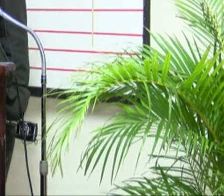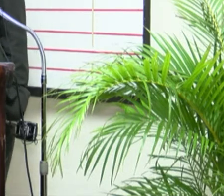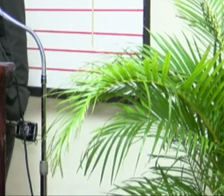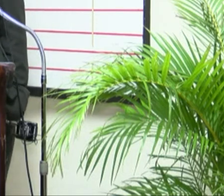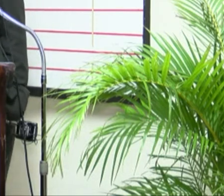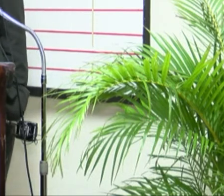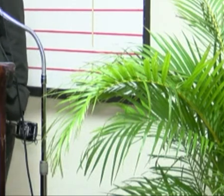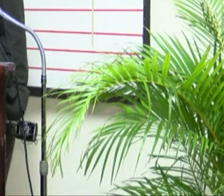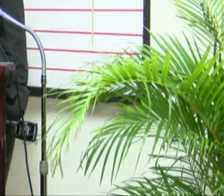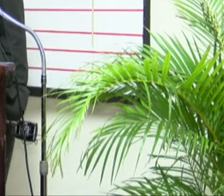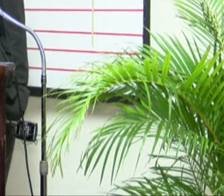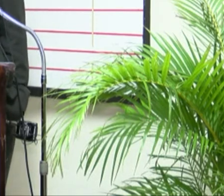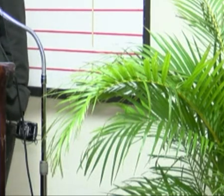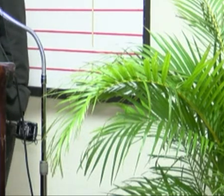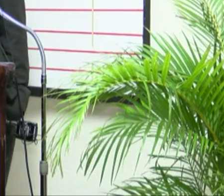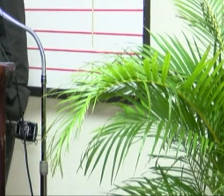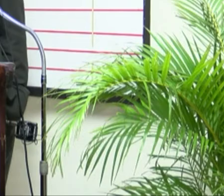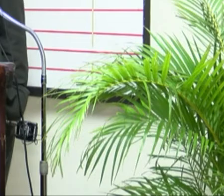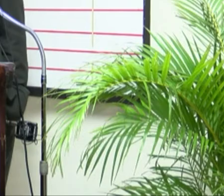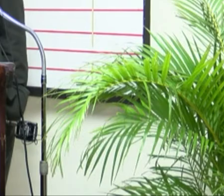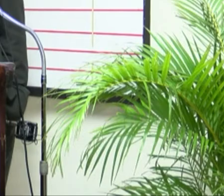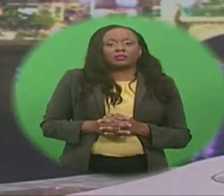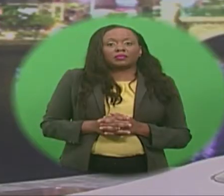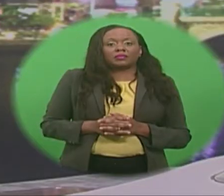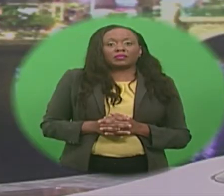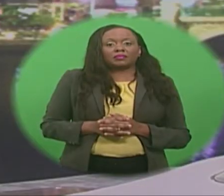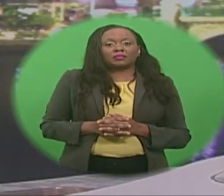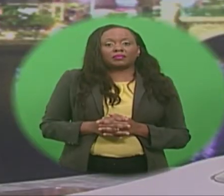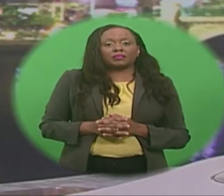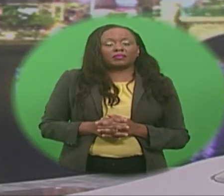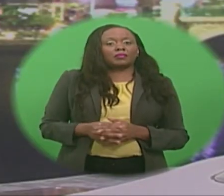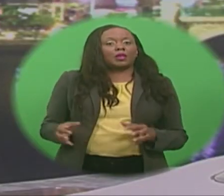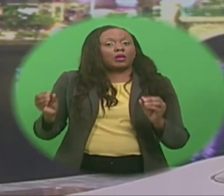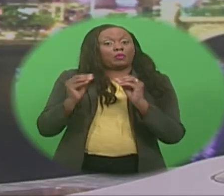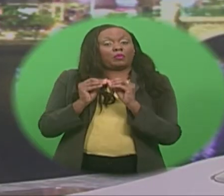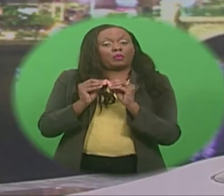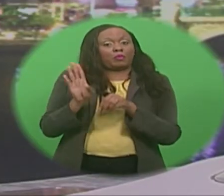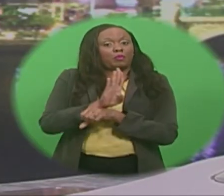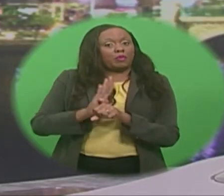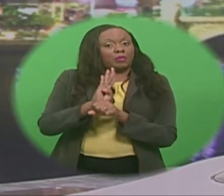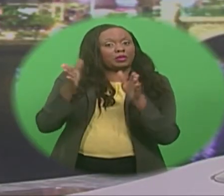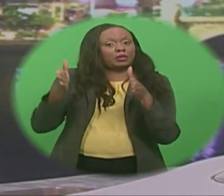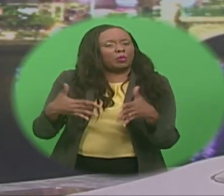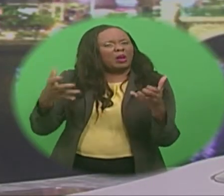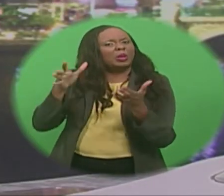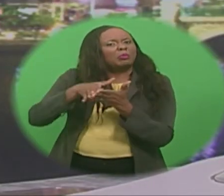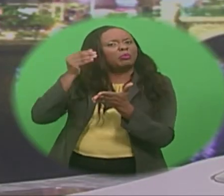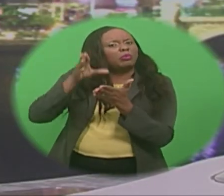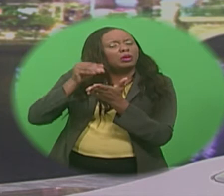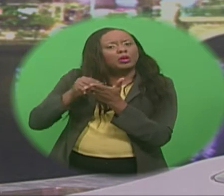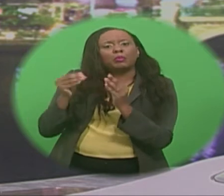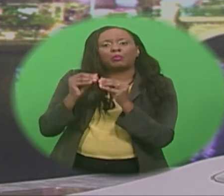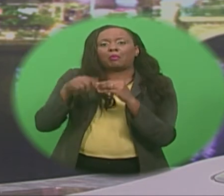to be able to respond at a localized level. More Barbadians are making efforts to learn more about local